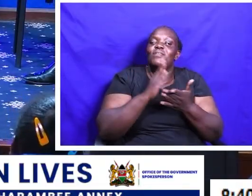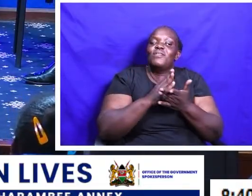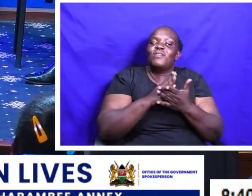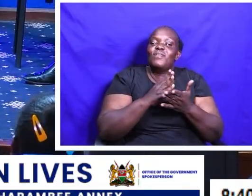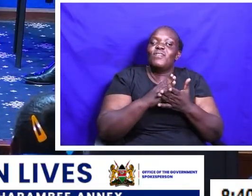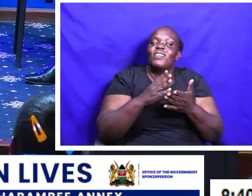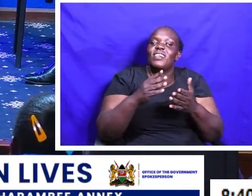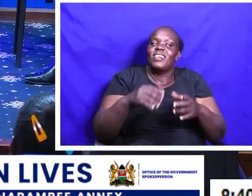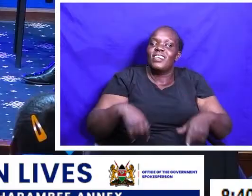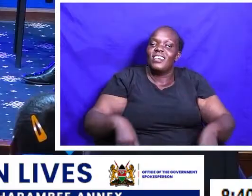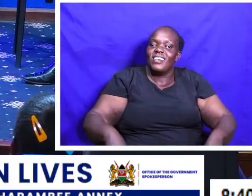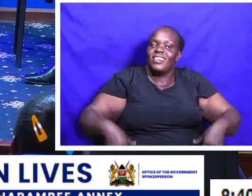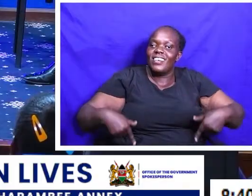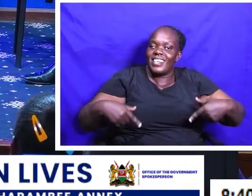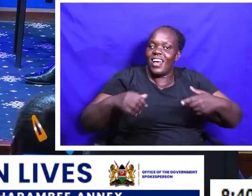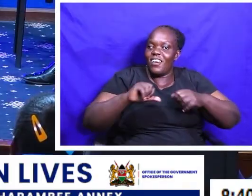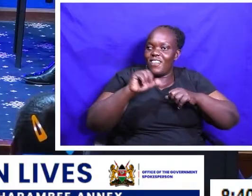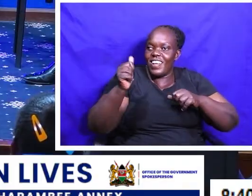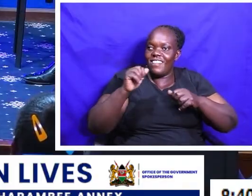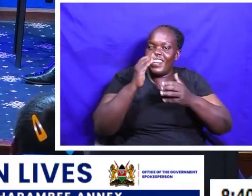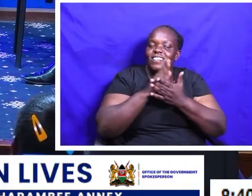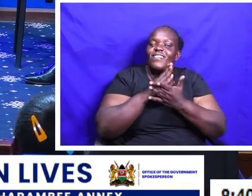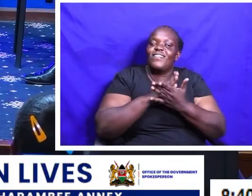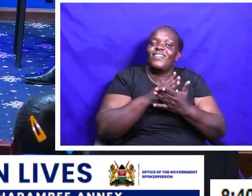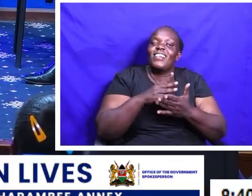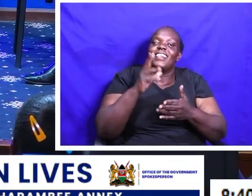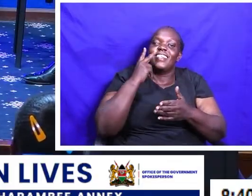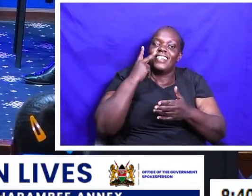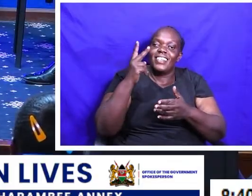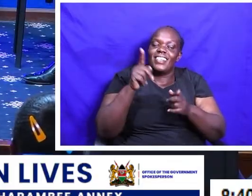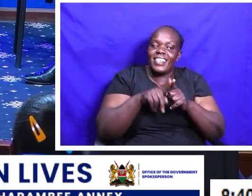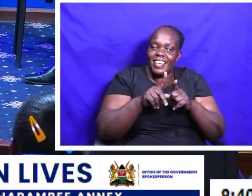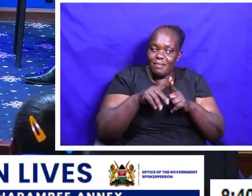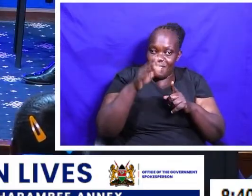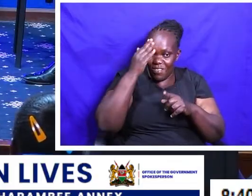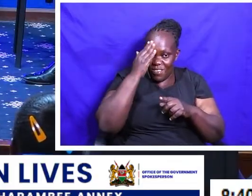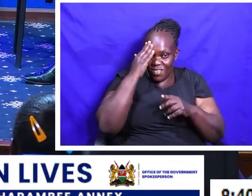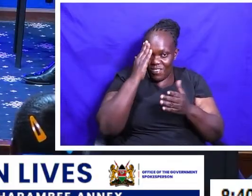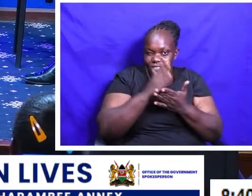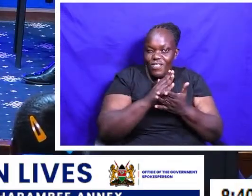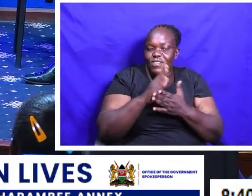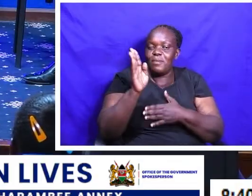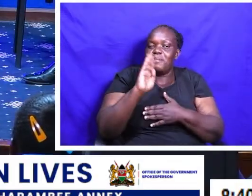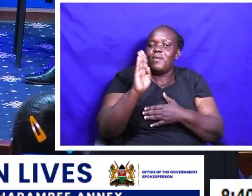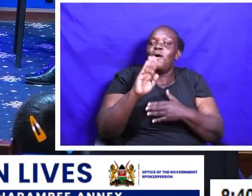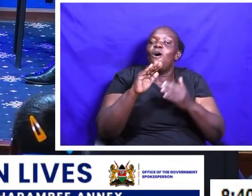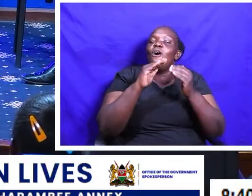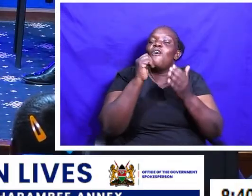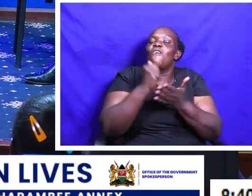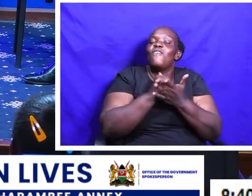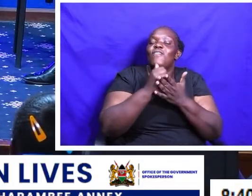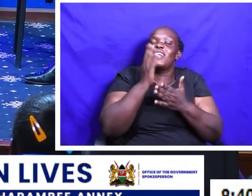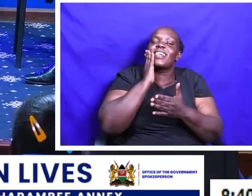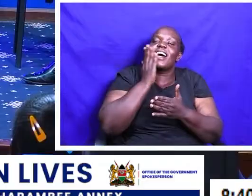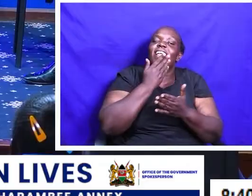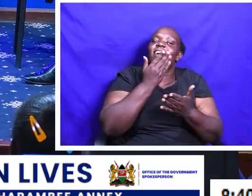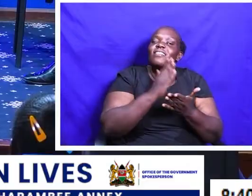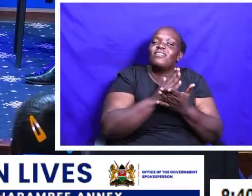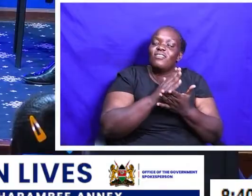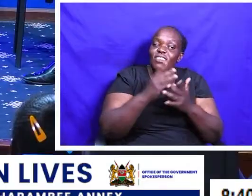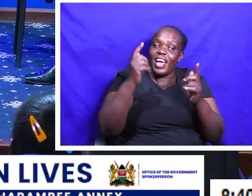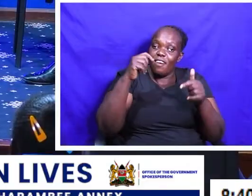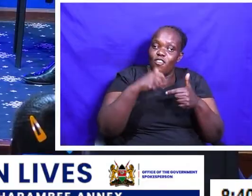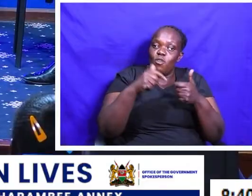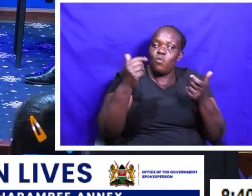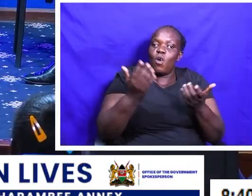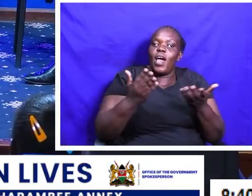trouser yako haifiki hapa. Hata tuoni socks. Na unajua kama ulikuwa na memo, you are in navy blue color yetu ya hapa. So yes, Ndeke,